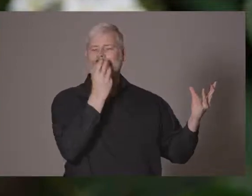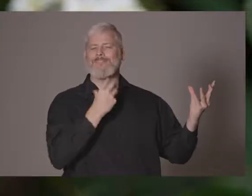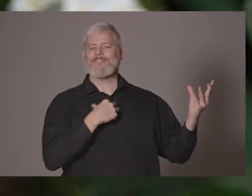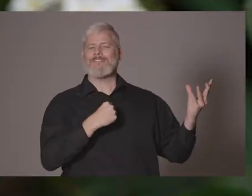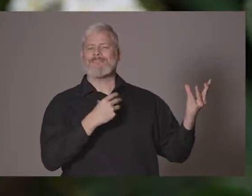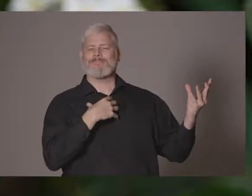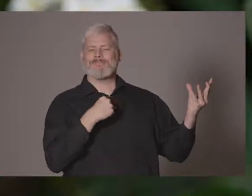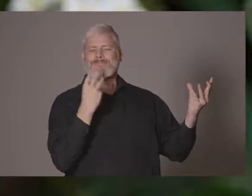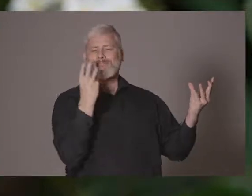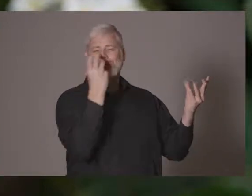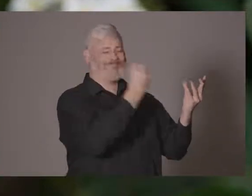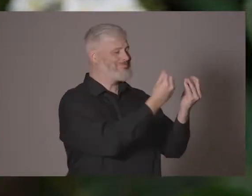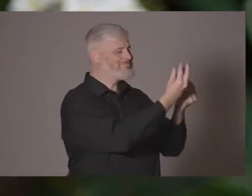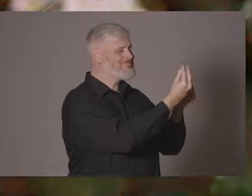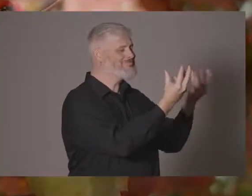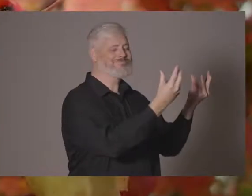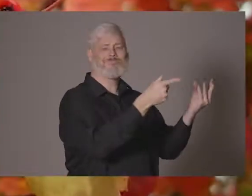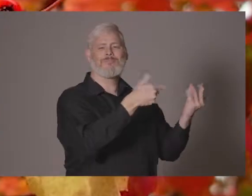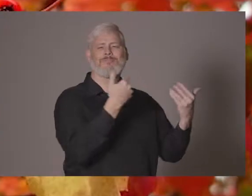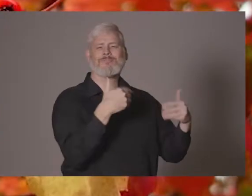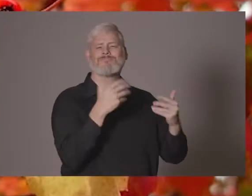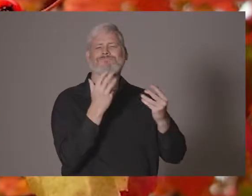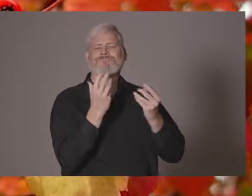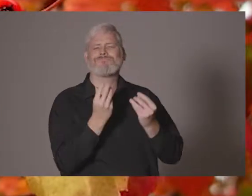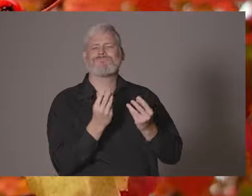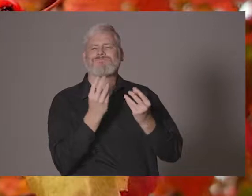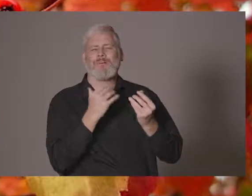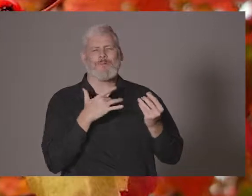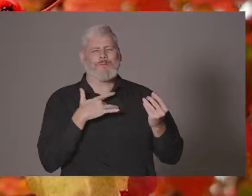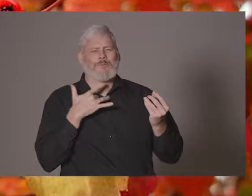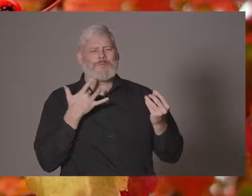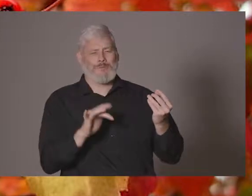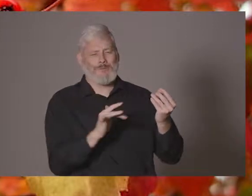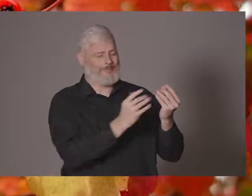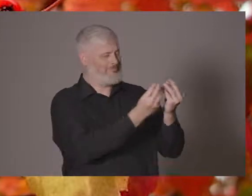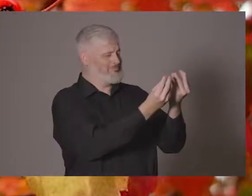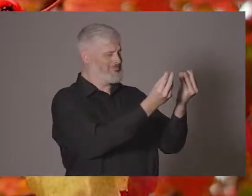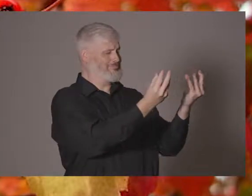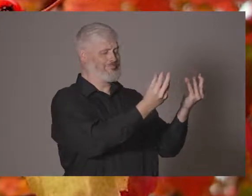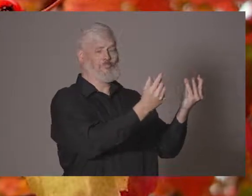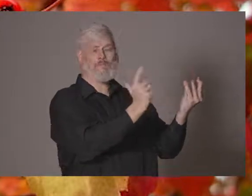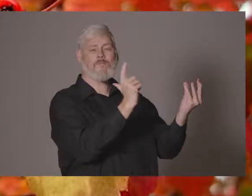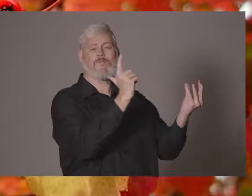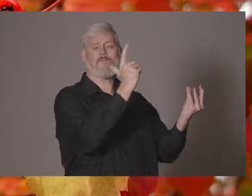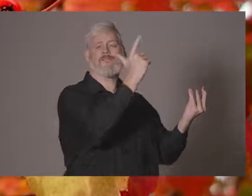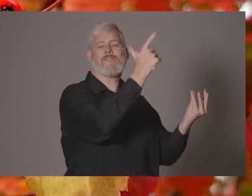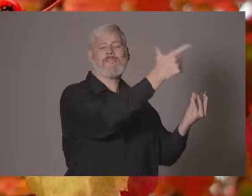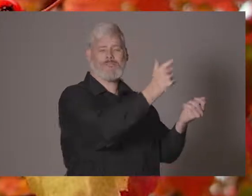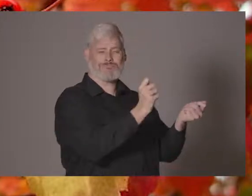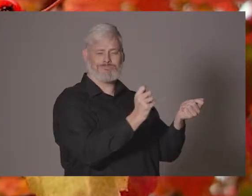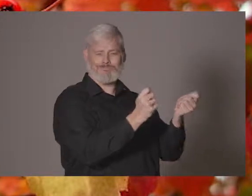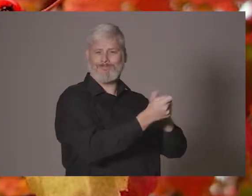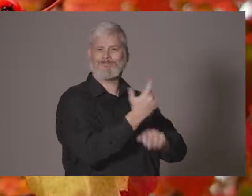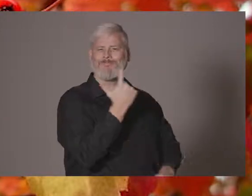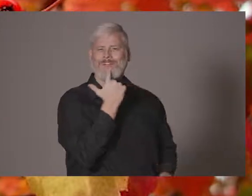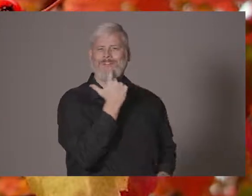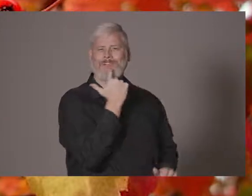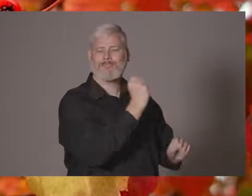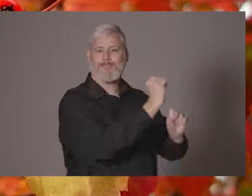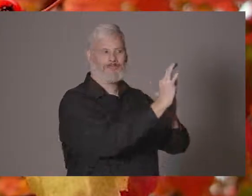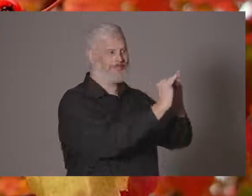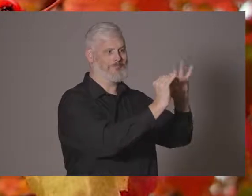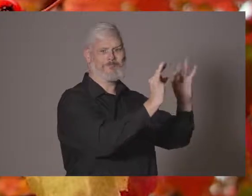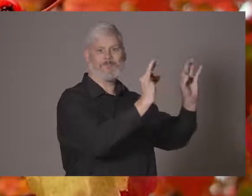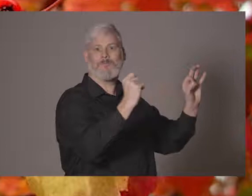flowers. And those flowers develop into fruit. So they have these little red berries on them. And those berries end